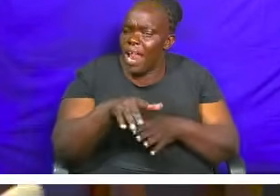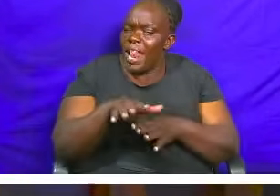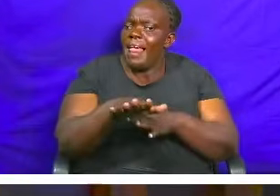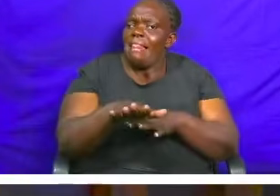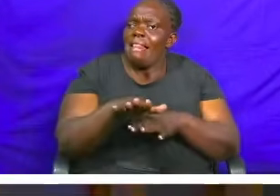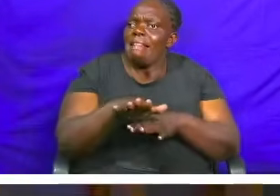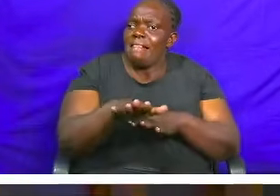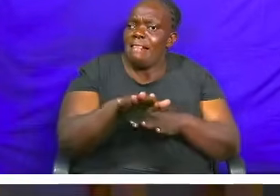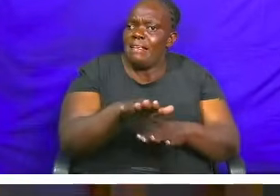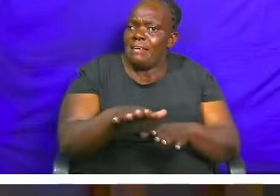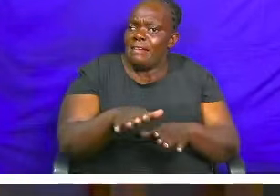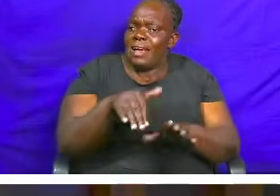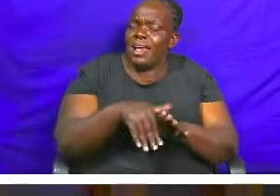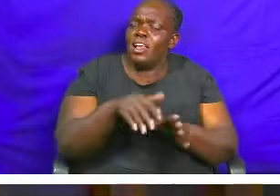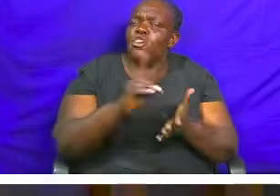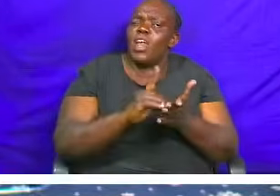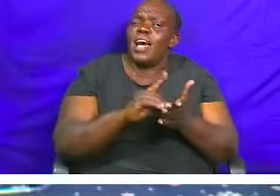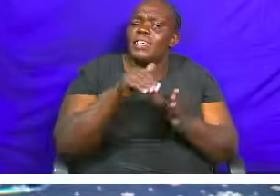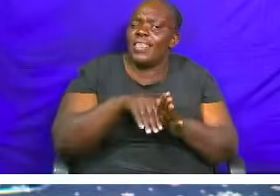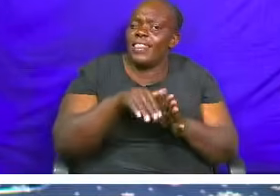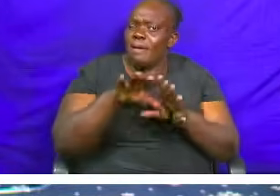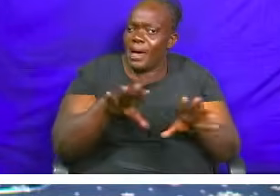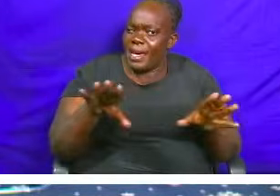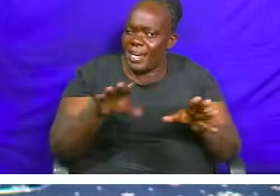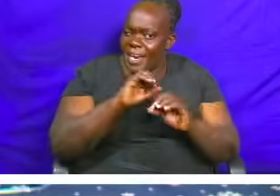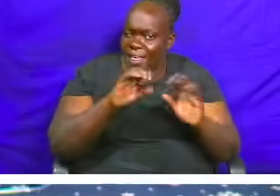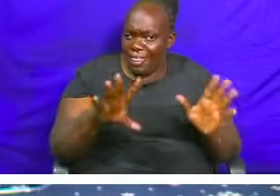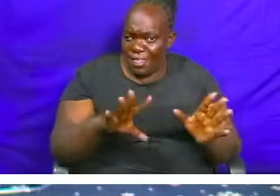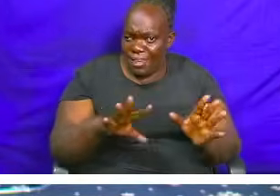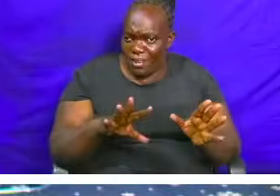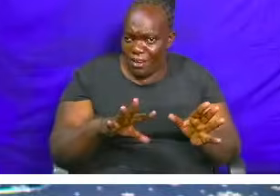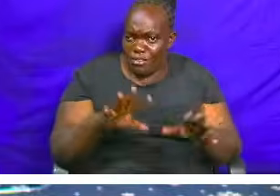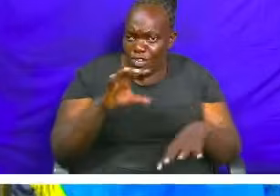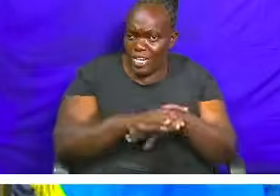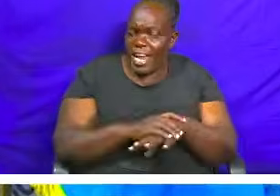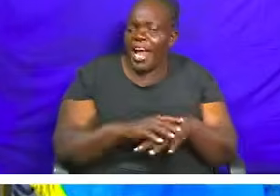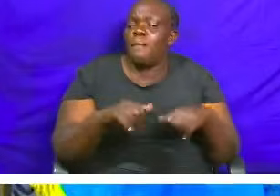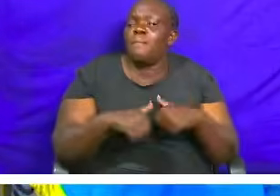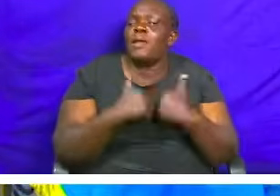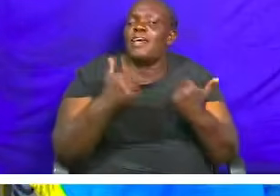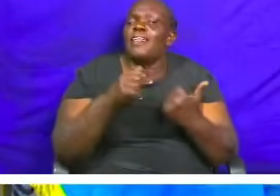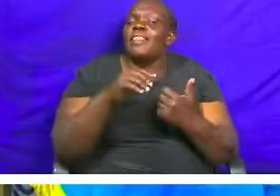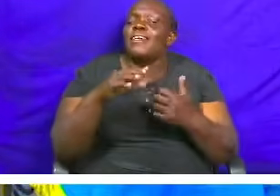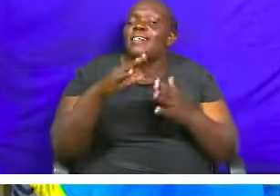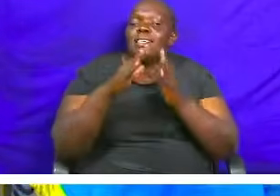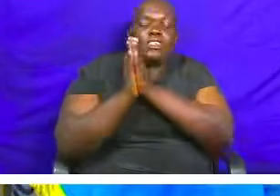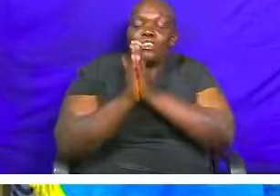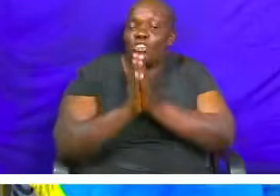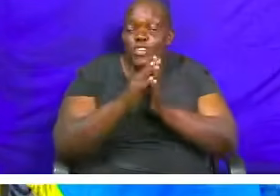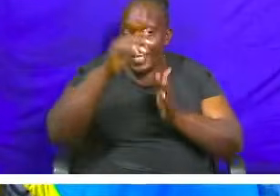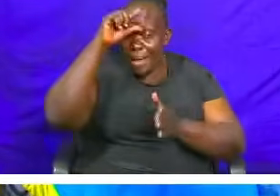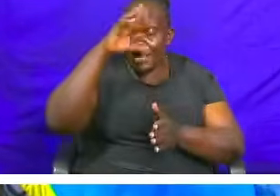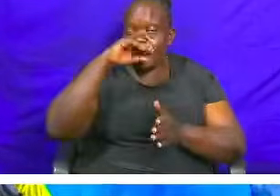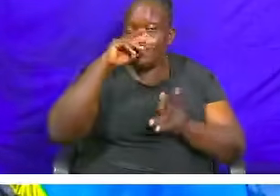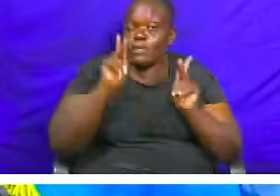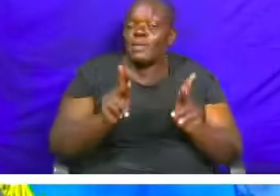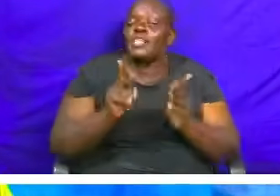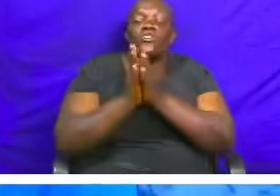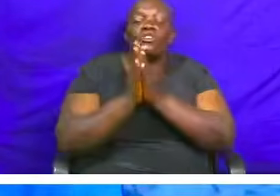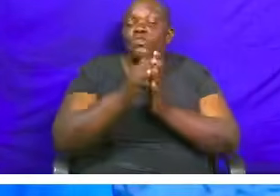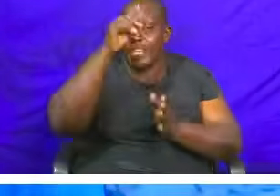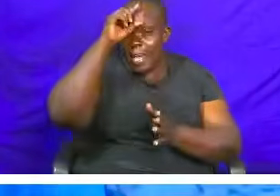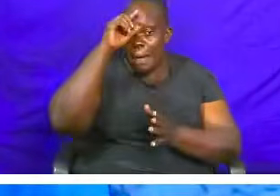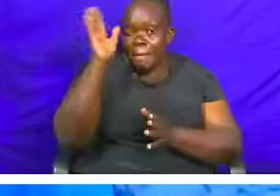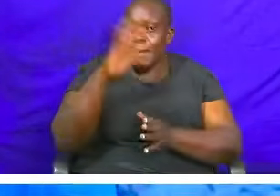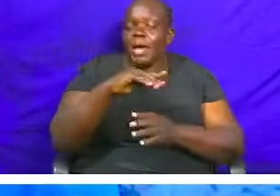there were no dollars in the market. Let's hold our thoughts there. We take a break. This is Sema na Spox. When we come back, we